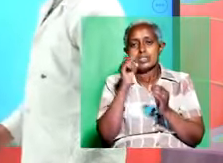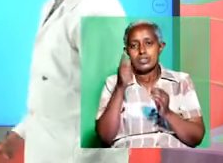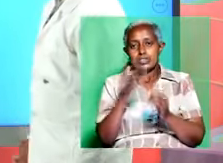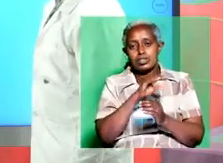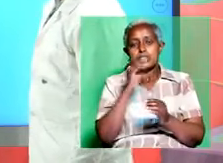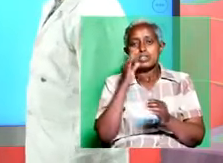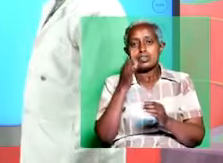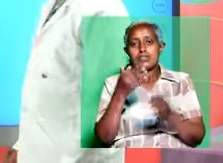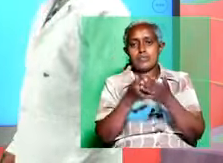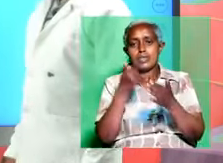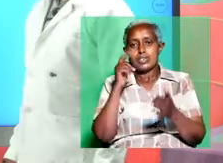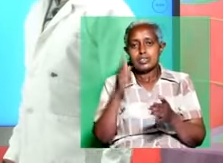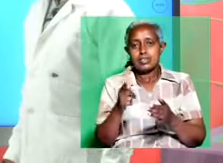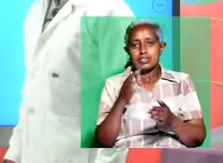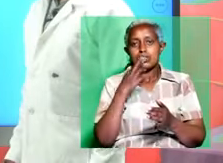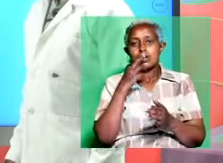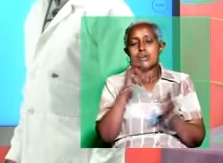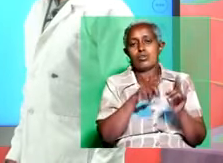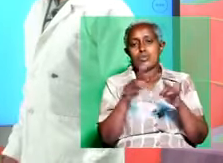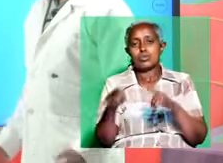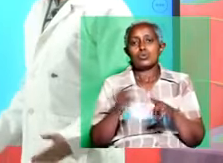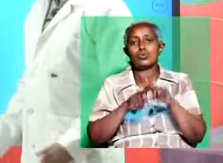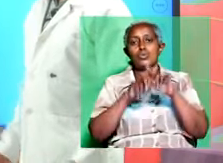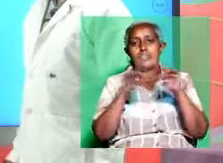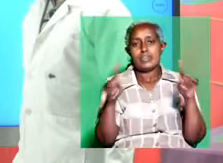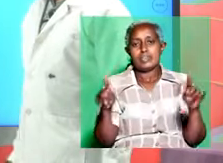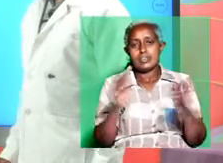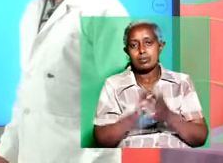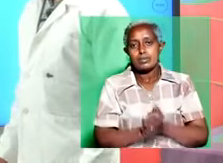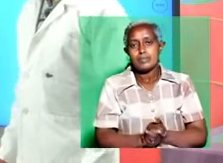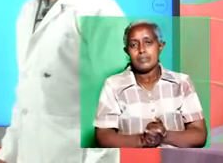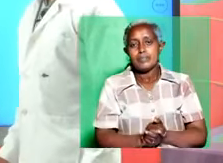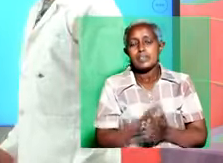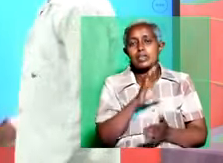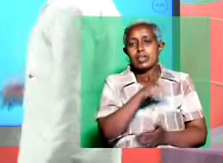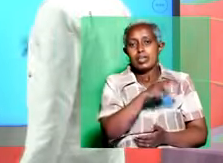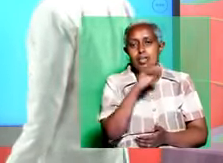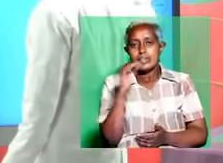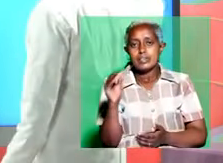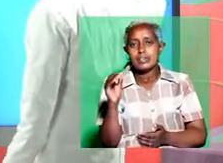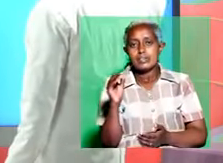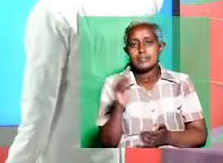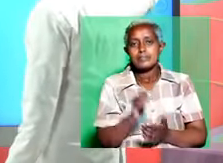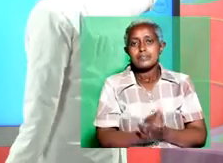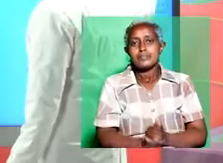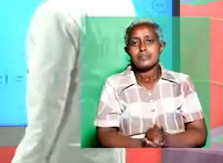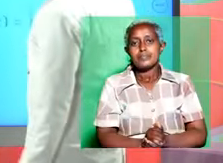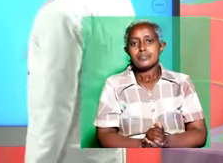f minus g are also differentiable. They are also differentiable. And